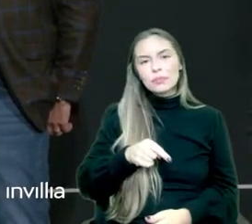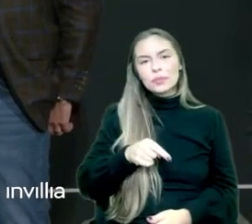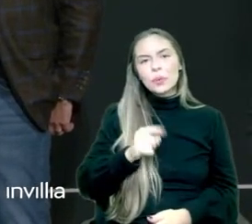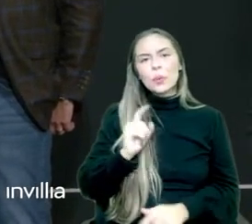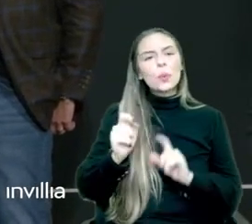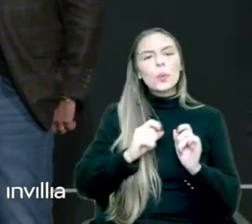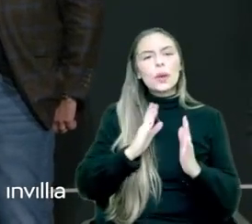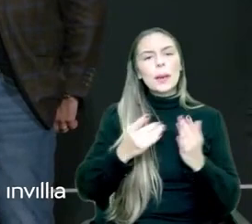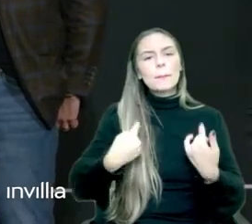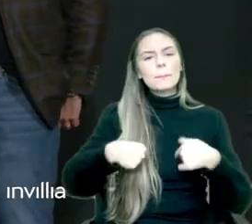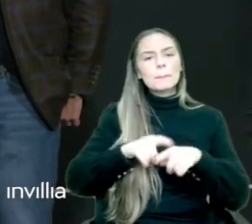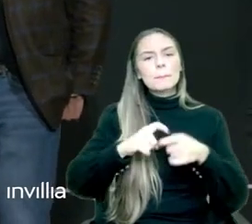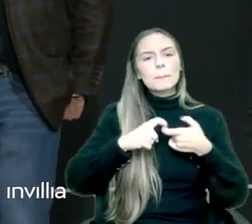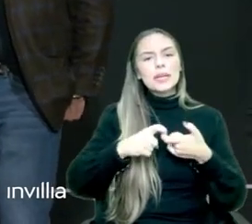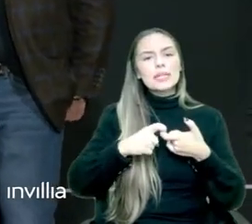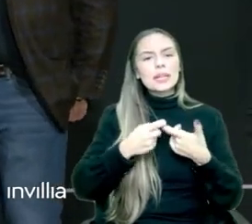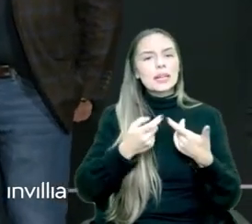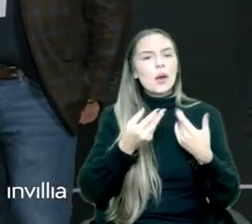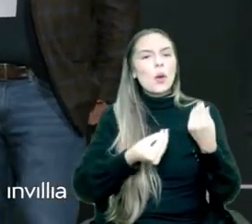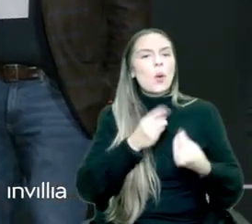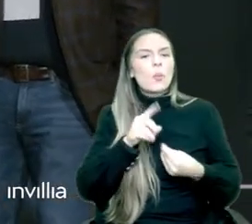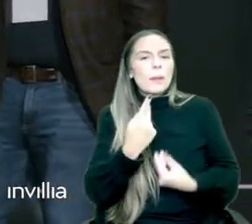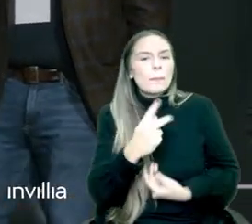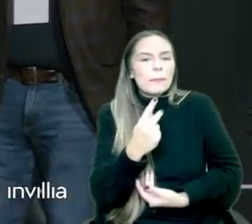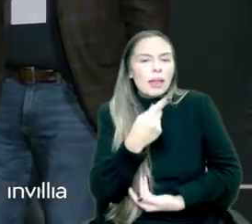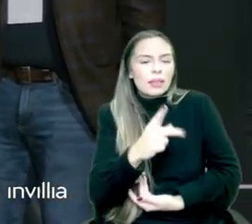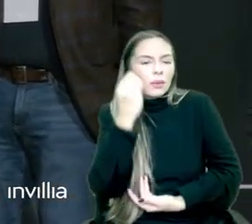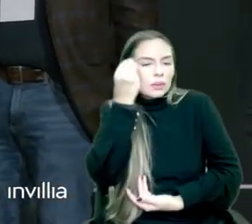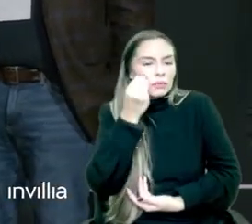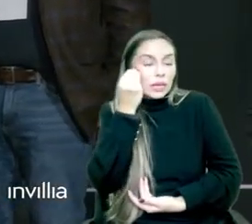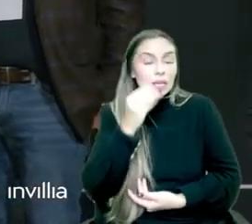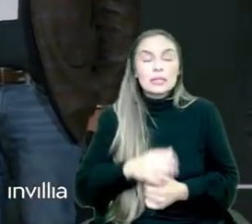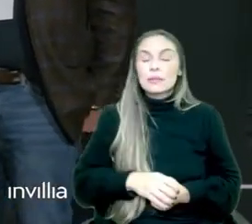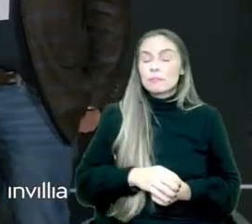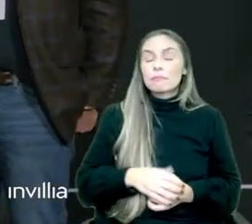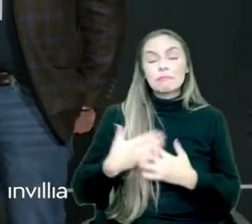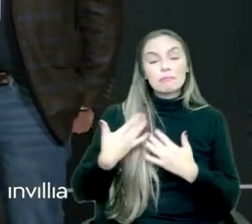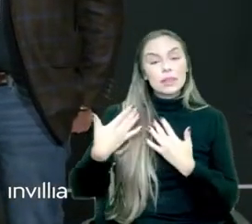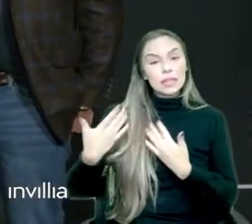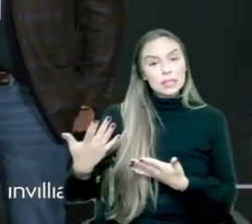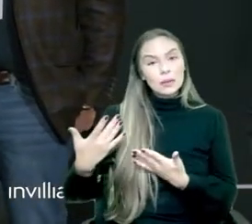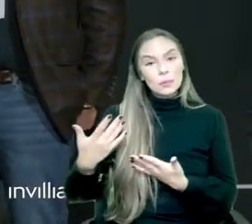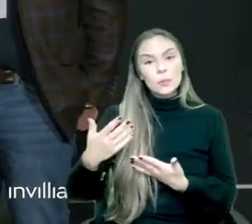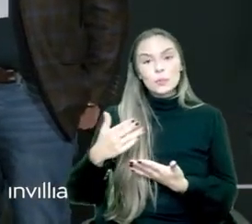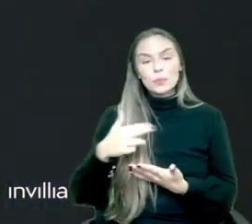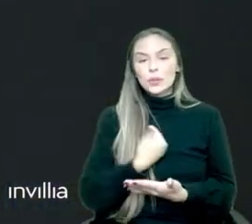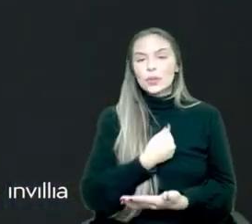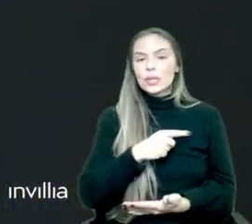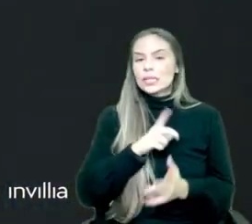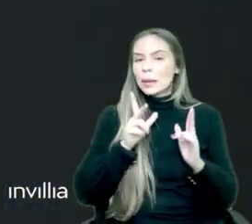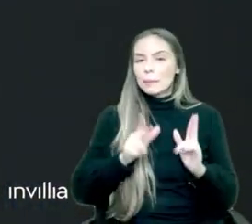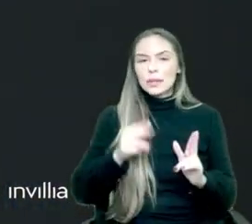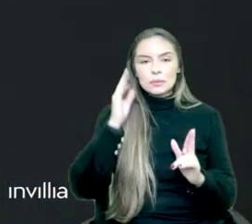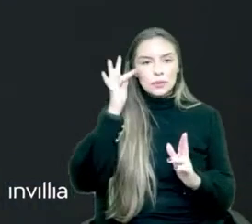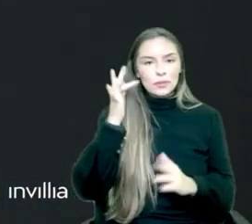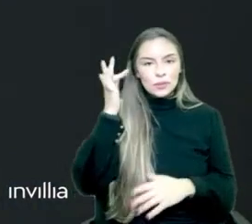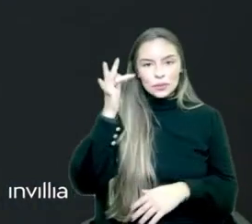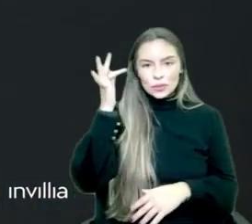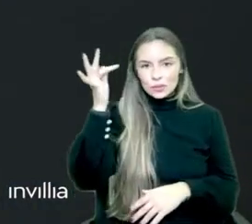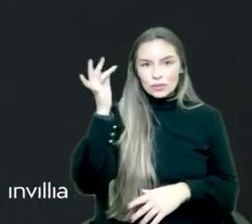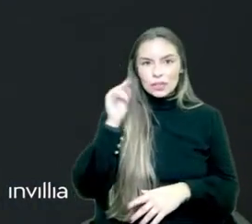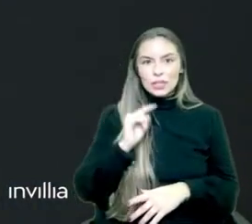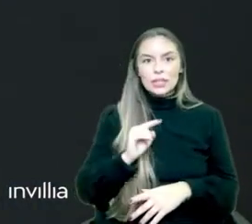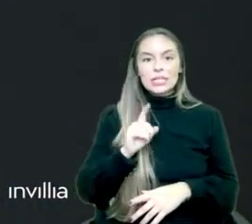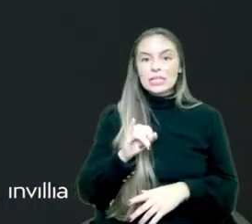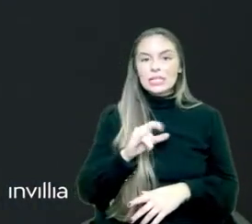you? Yeah, so we have the same philosophy. I mean, if you look at our